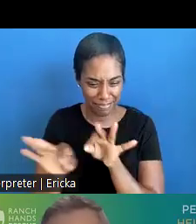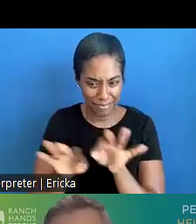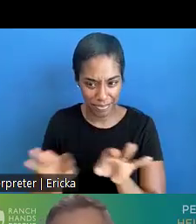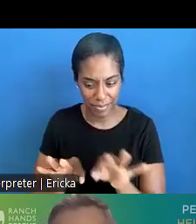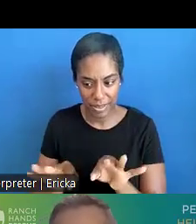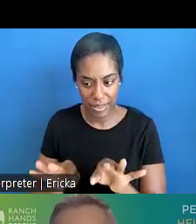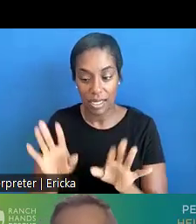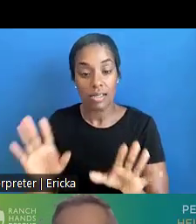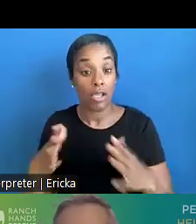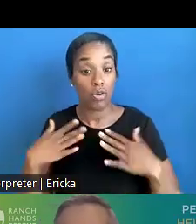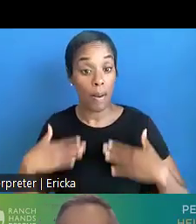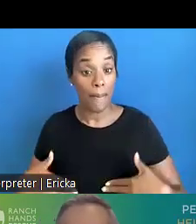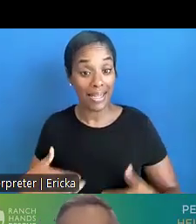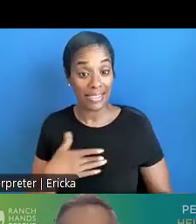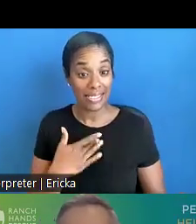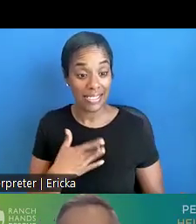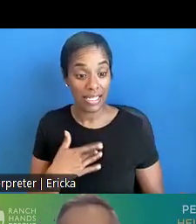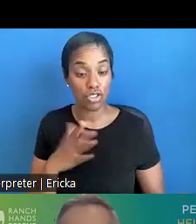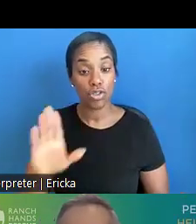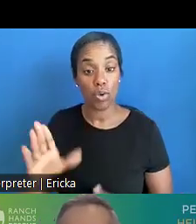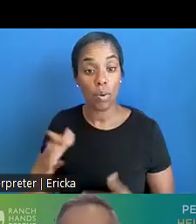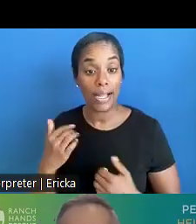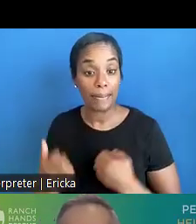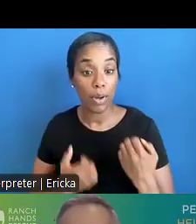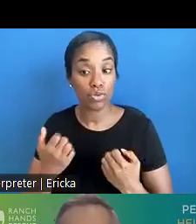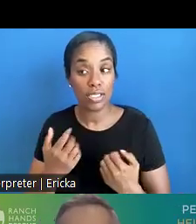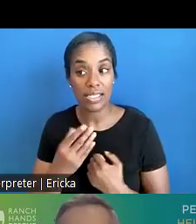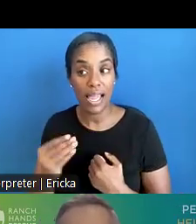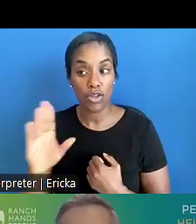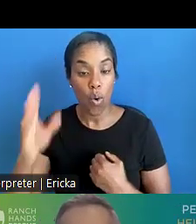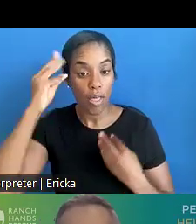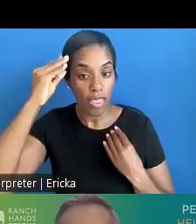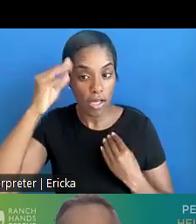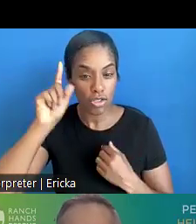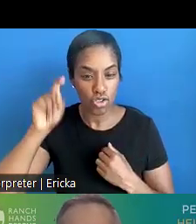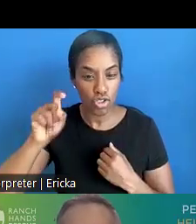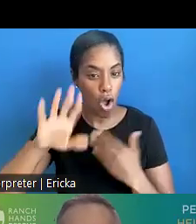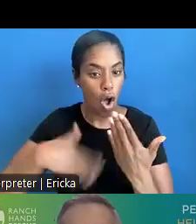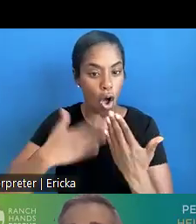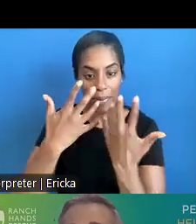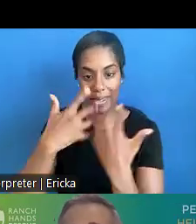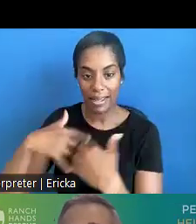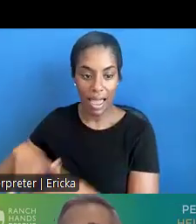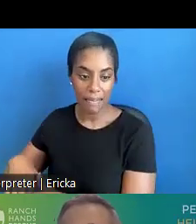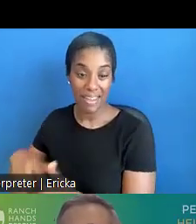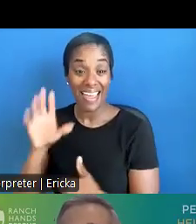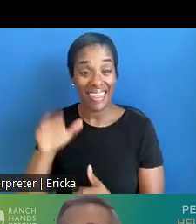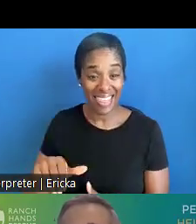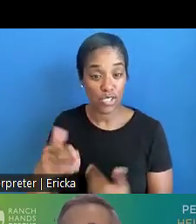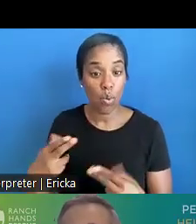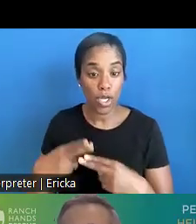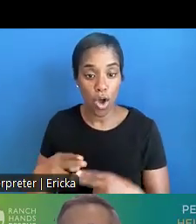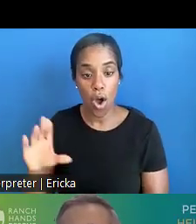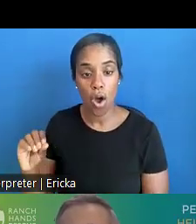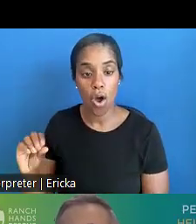yeah, your body sensations, your emotions, and your thoughts should all be in alignment. That's congruence. That's what we always want to